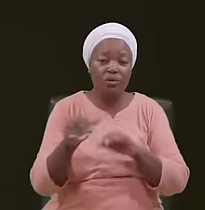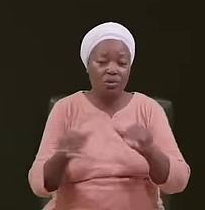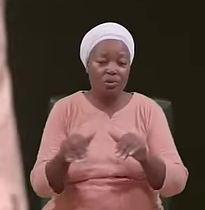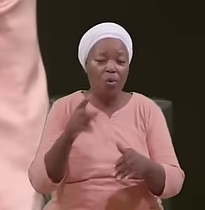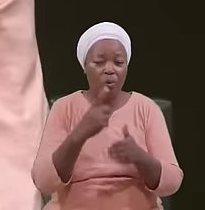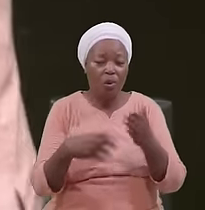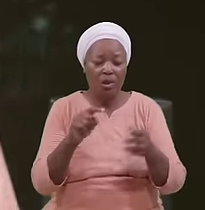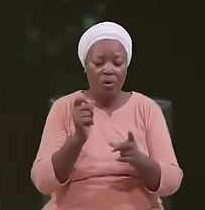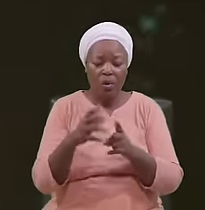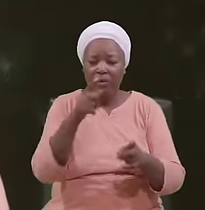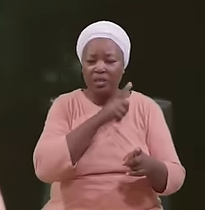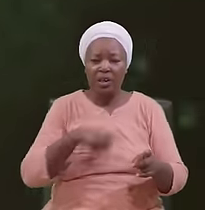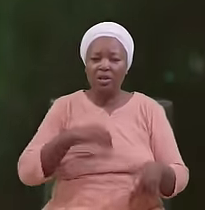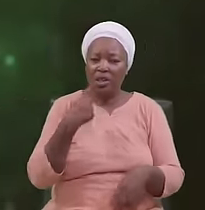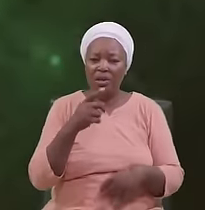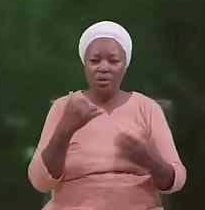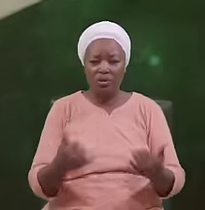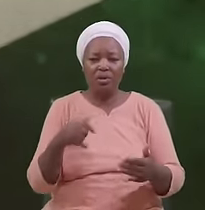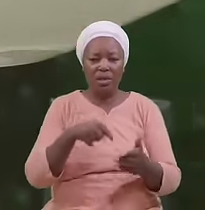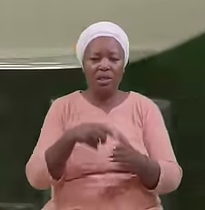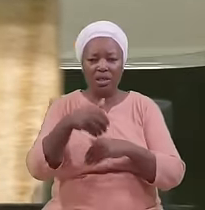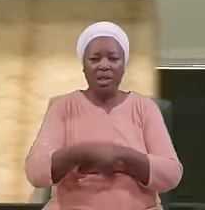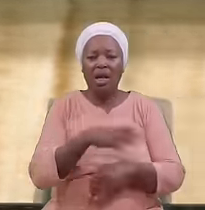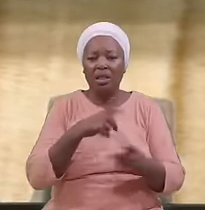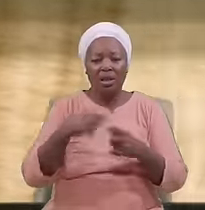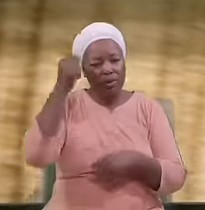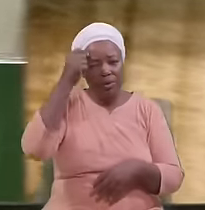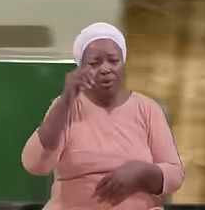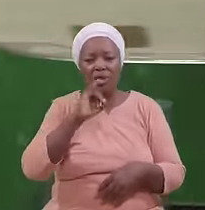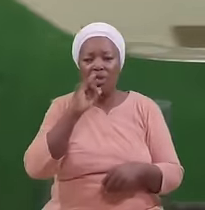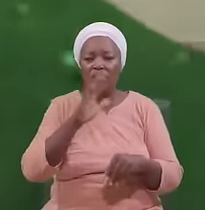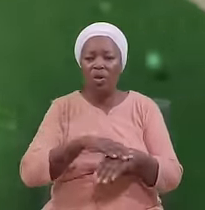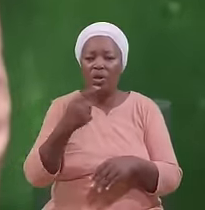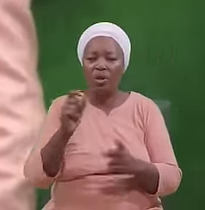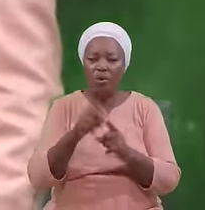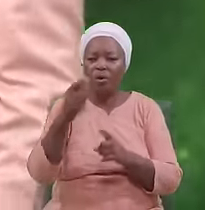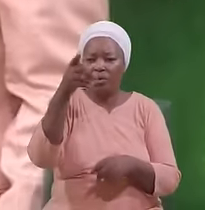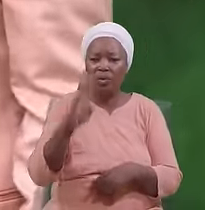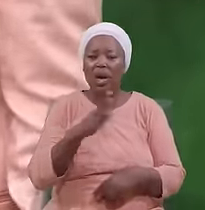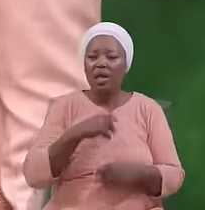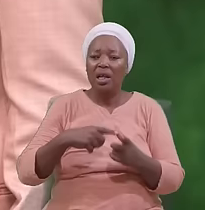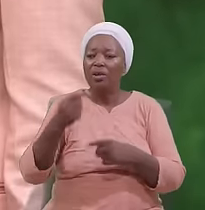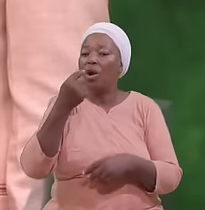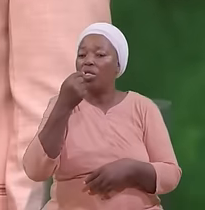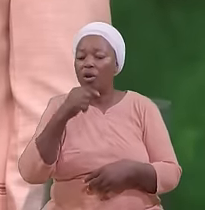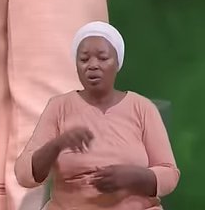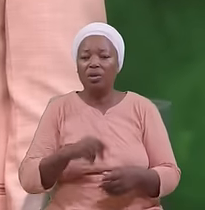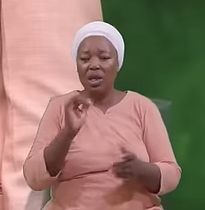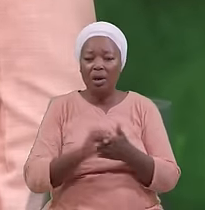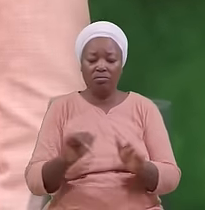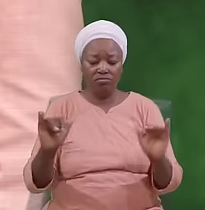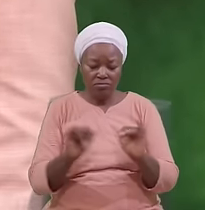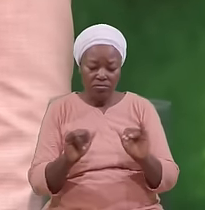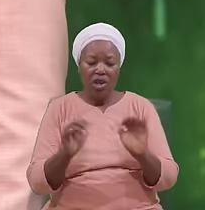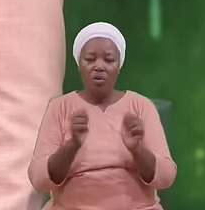of the Lord is telling you, and your thought is on the word of God, and your tongue matches your